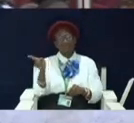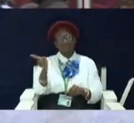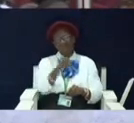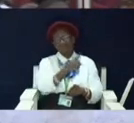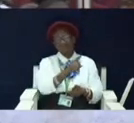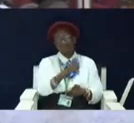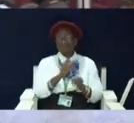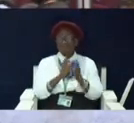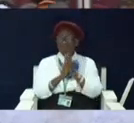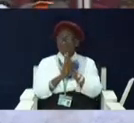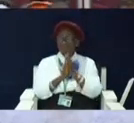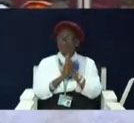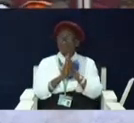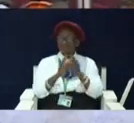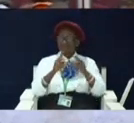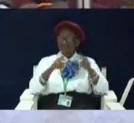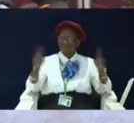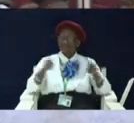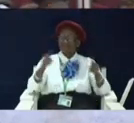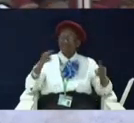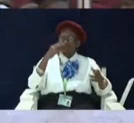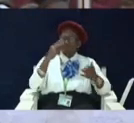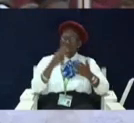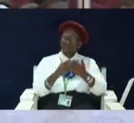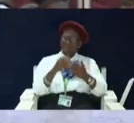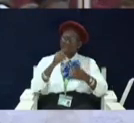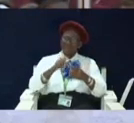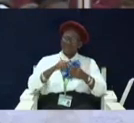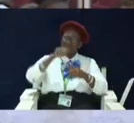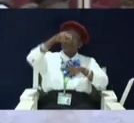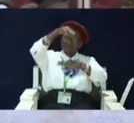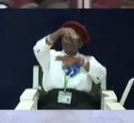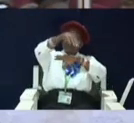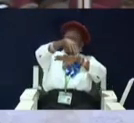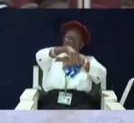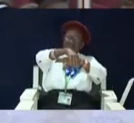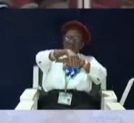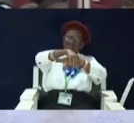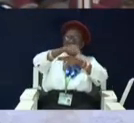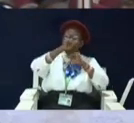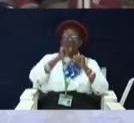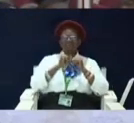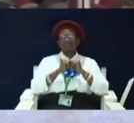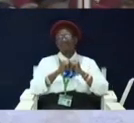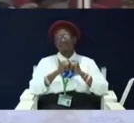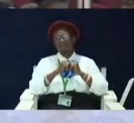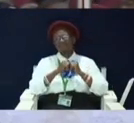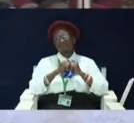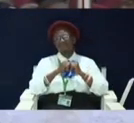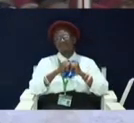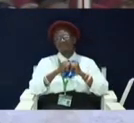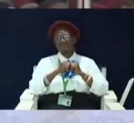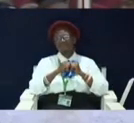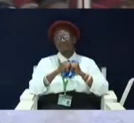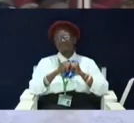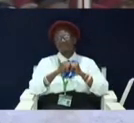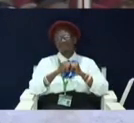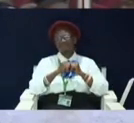intensely tonight. Mo bro gbadura kikan kikan lai sare lale